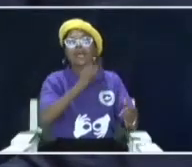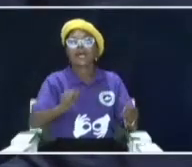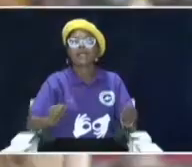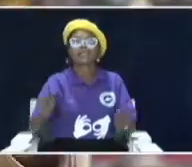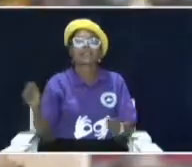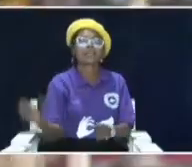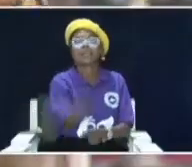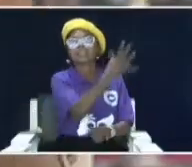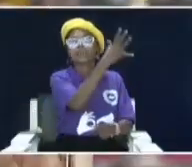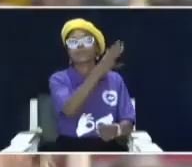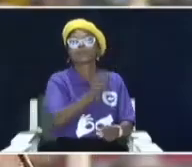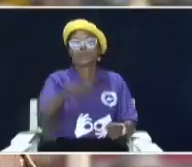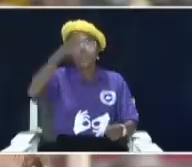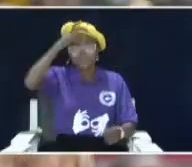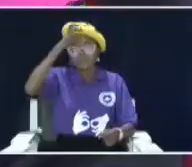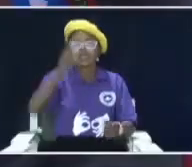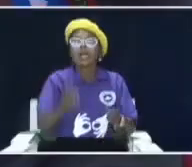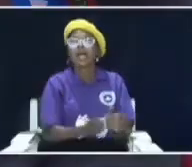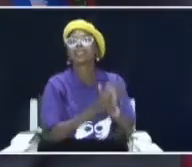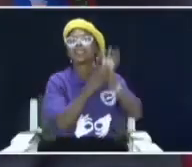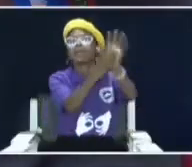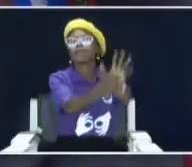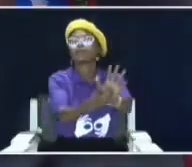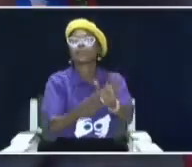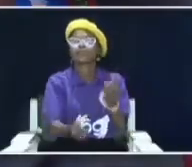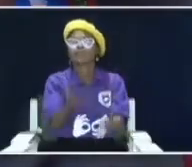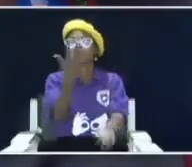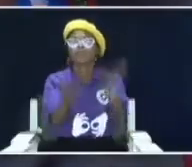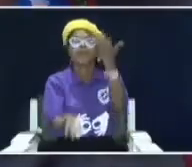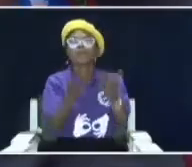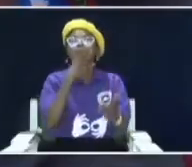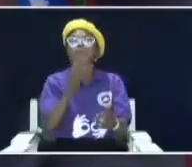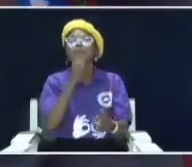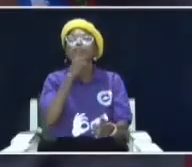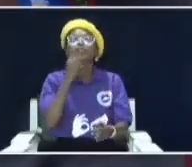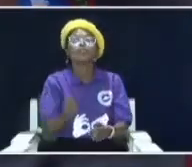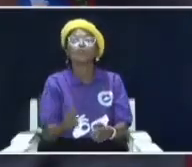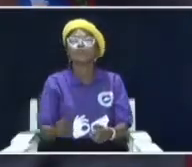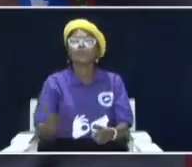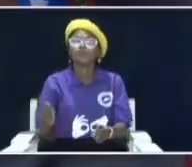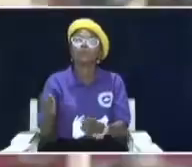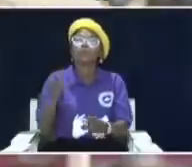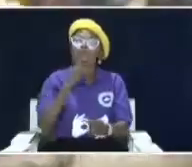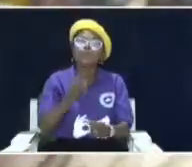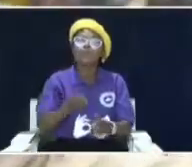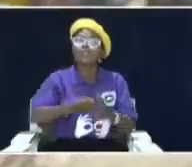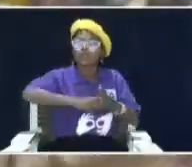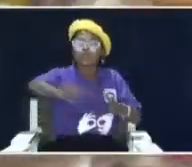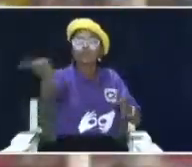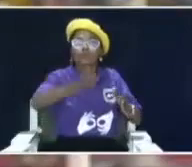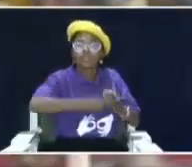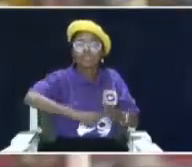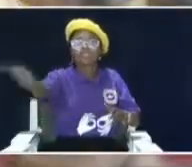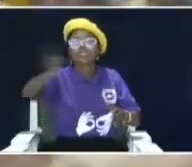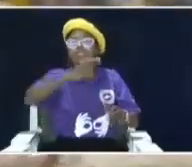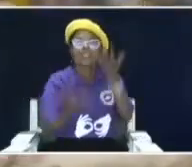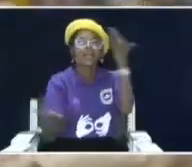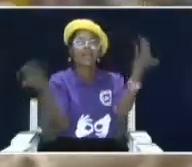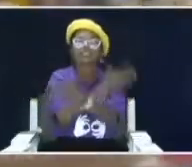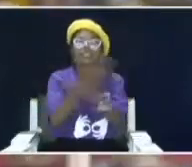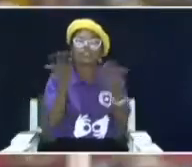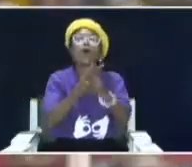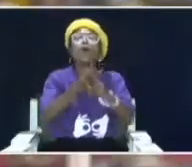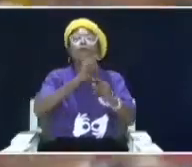go and demonstrate the fire. We will pursue the darkness everywhere. From village to village, from town to town,